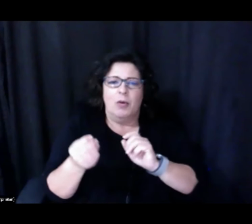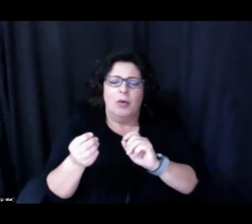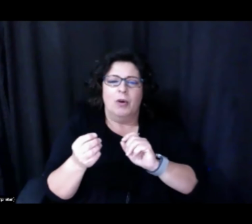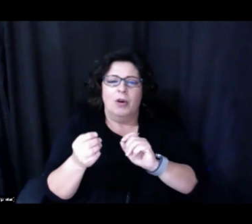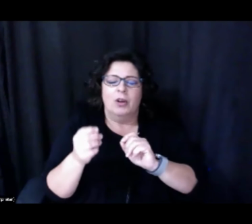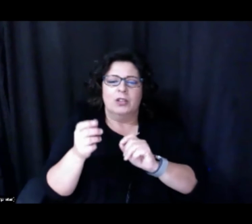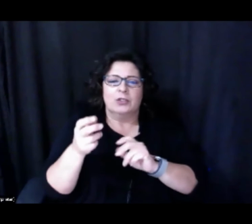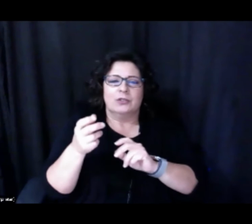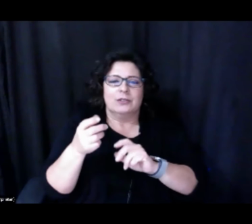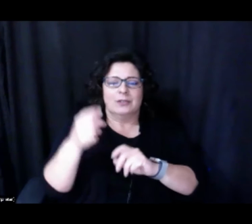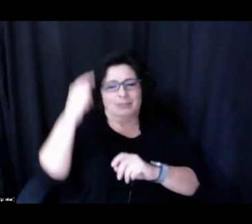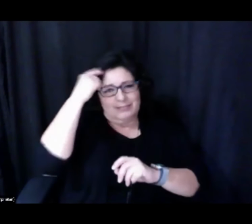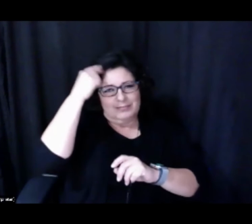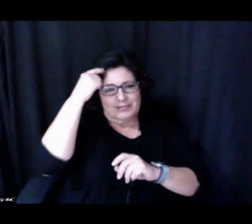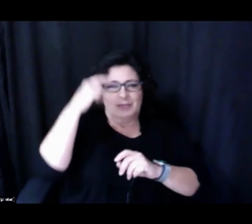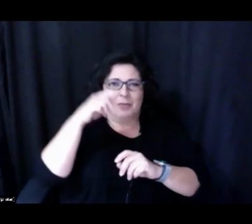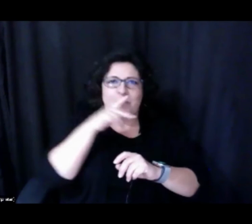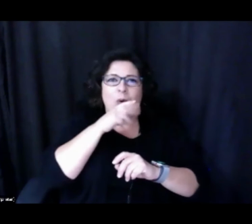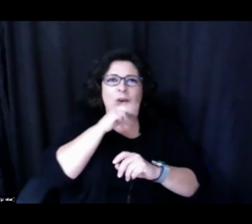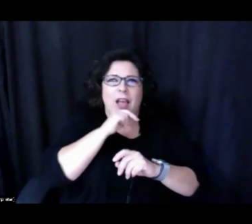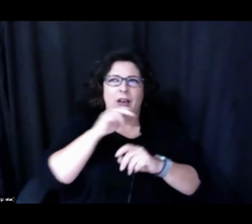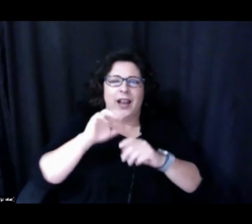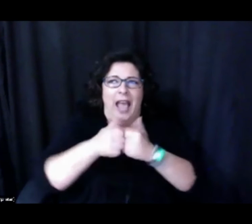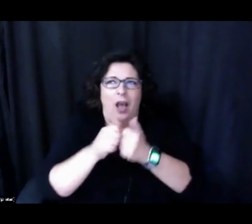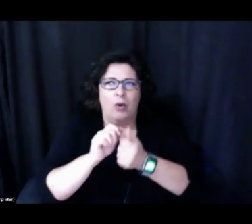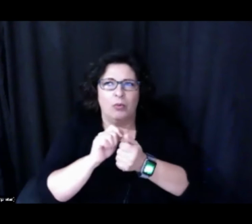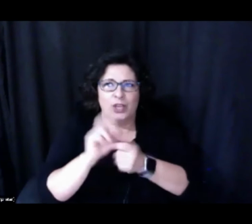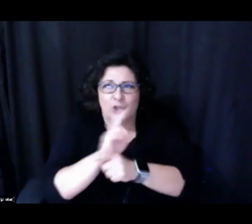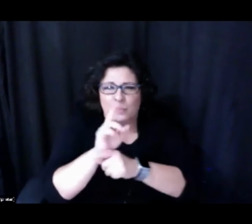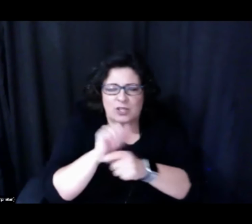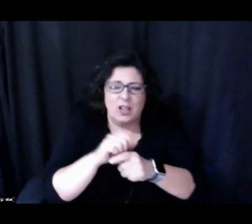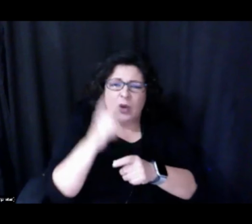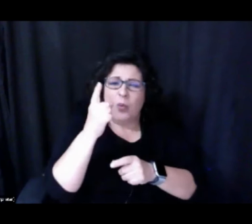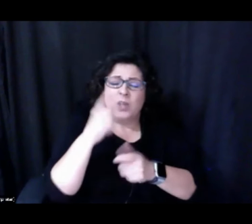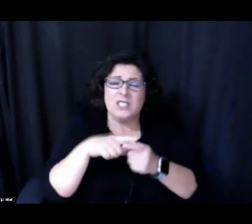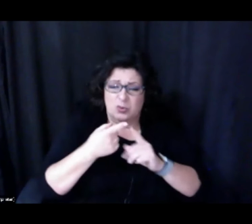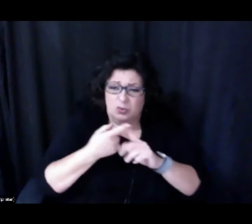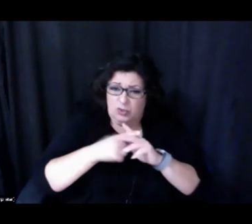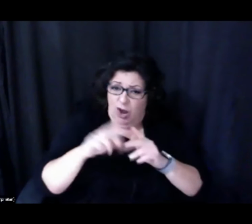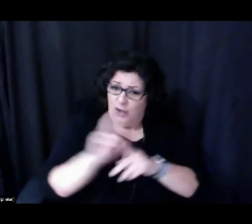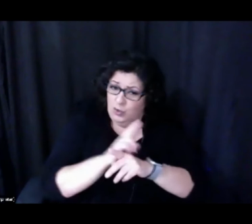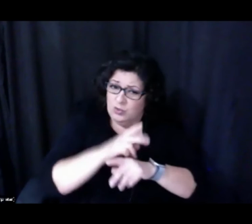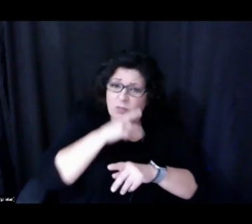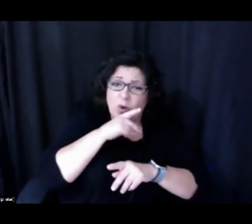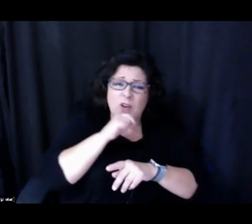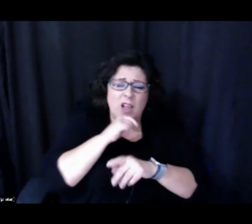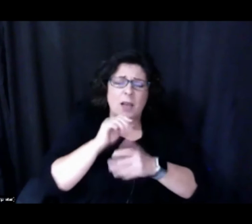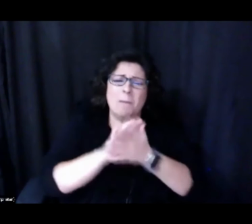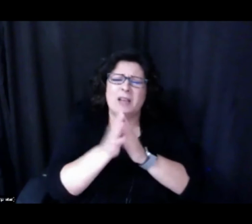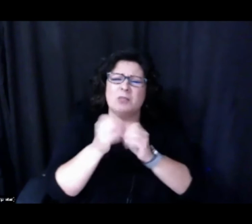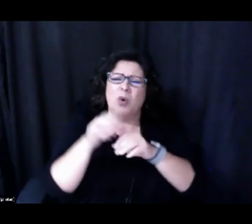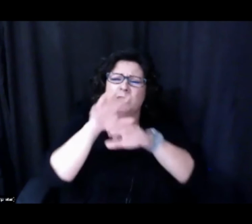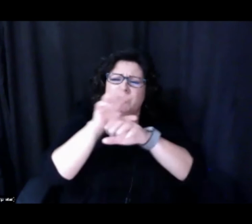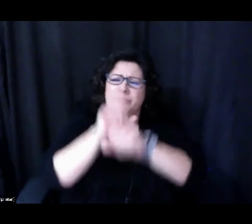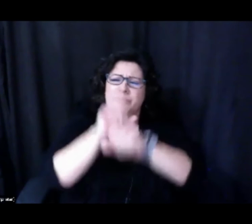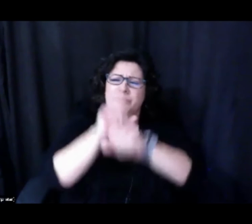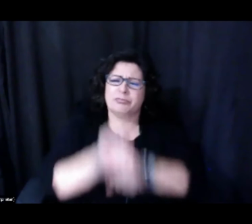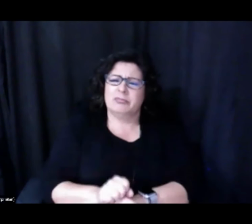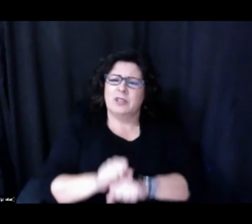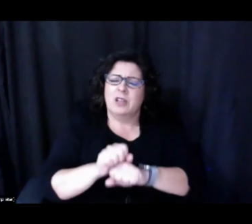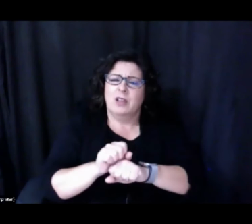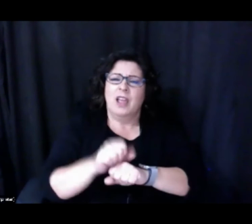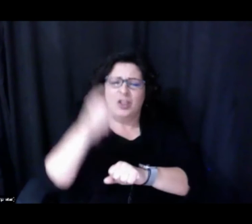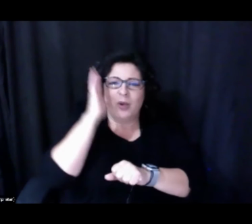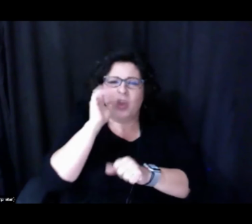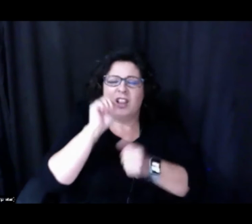up the pronouns in our brain and how we use them. But someone made the point in the chat, once you start using them, it becomes more natural and your brain will adjust. And